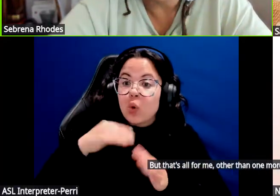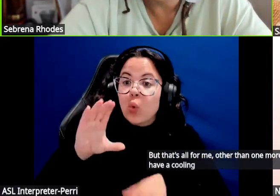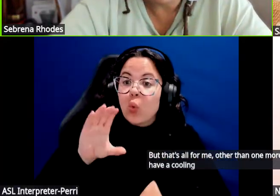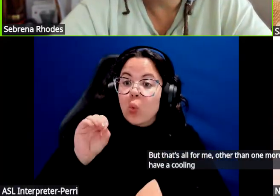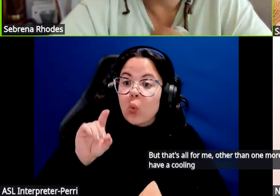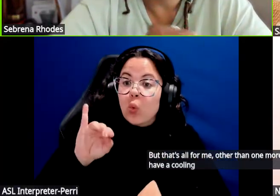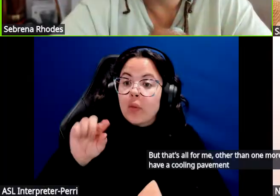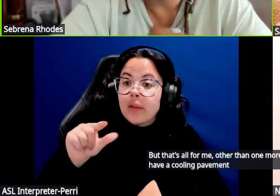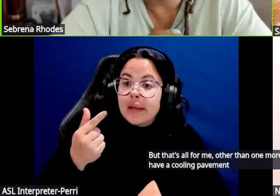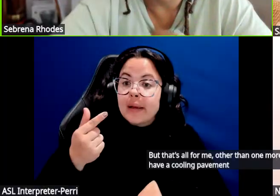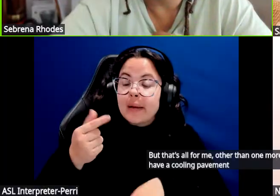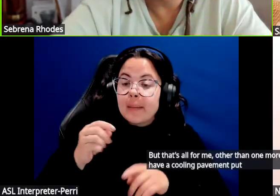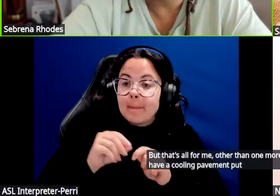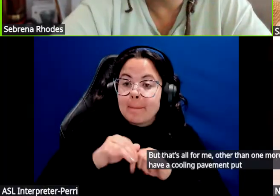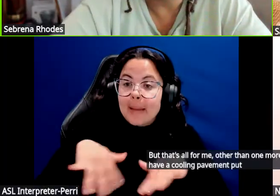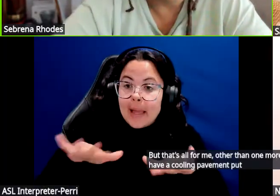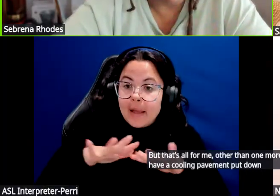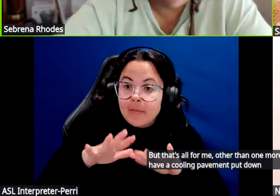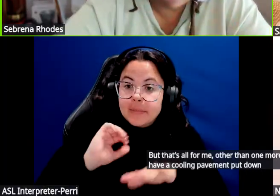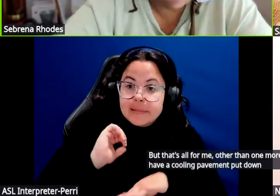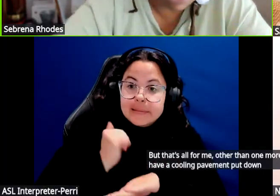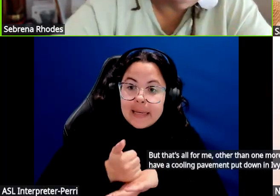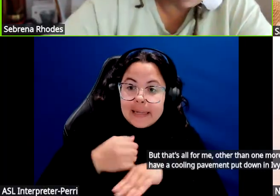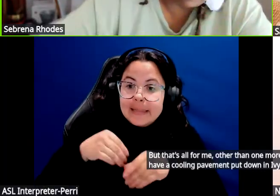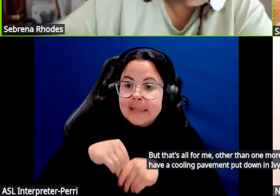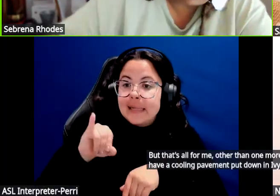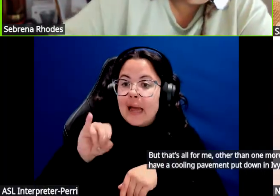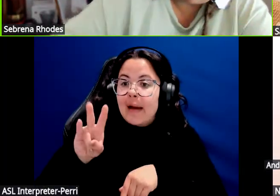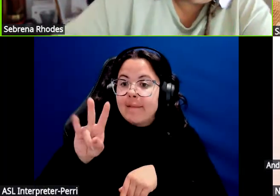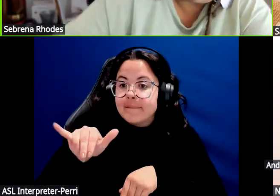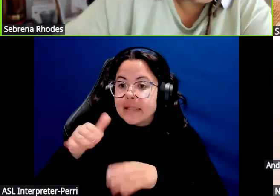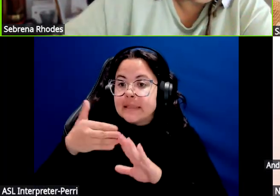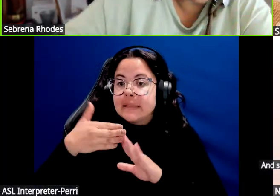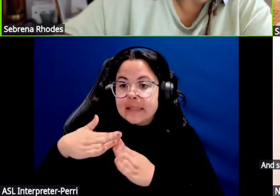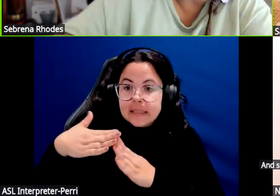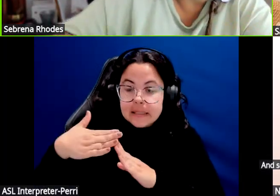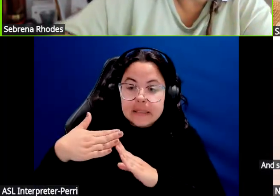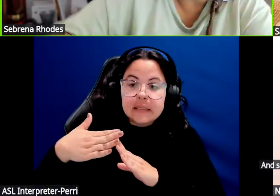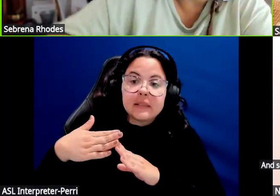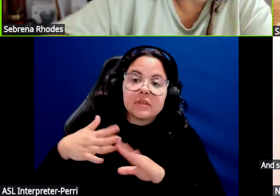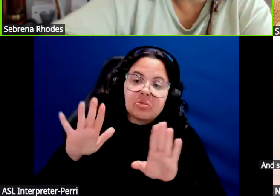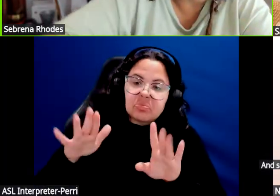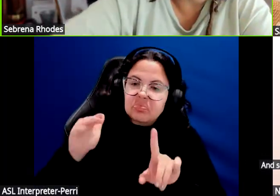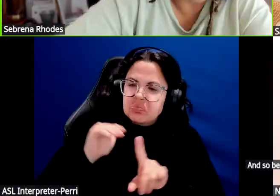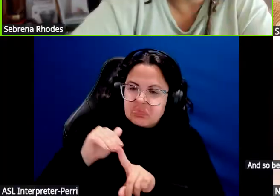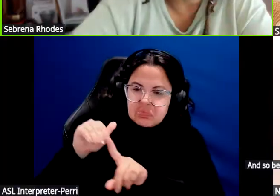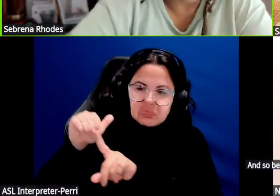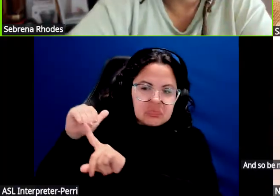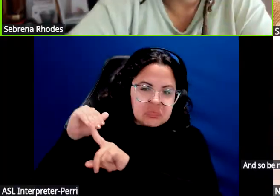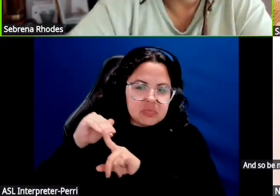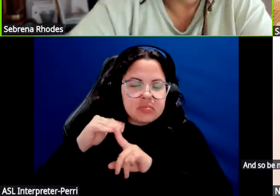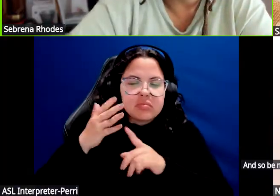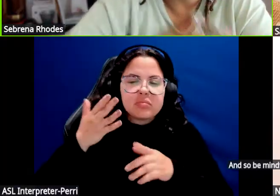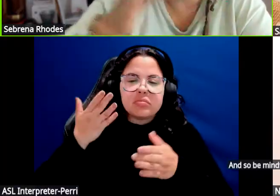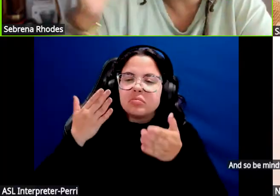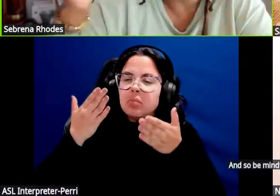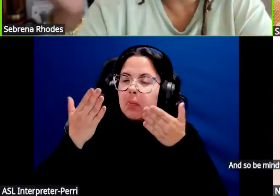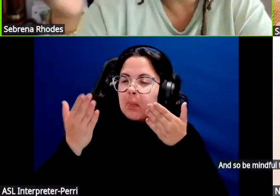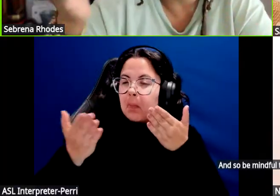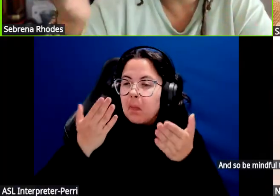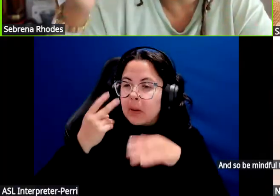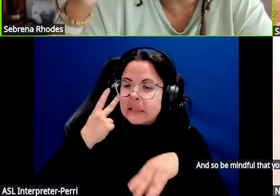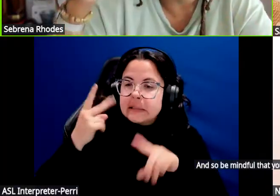put down in Ivy City. And so be mindful that you might